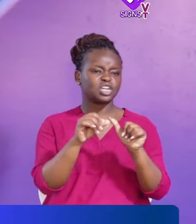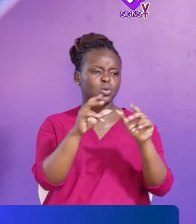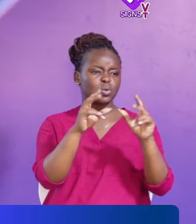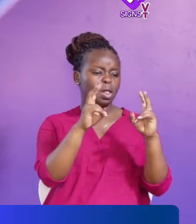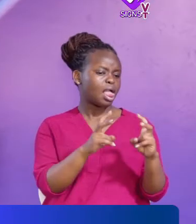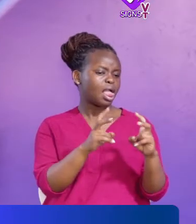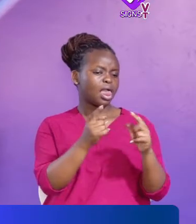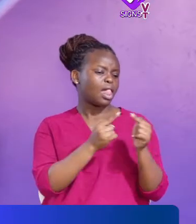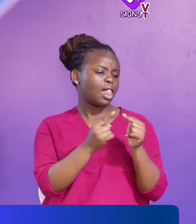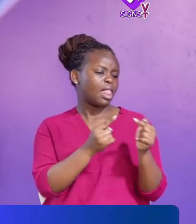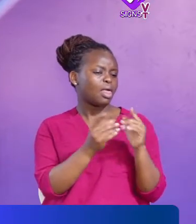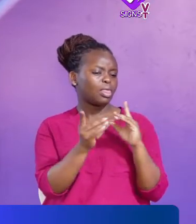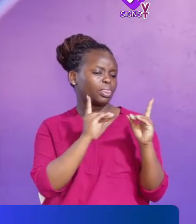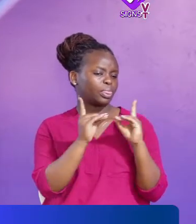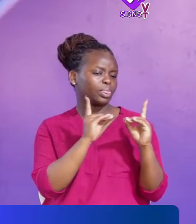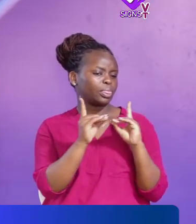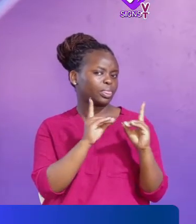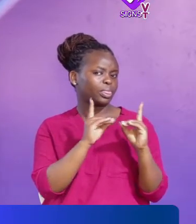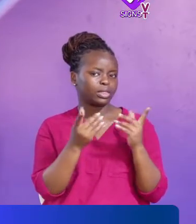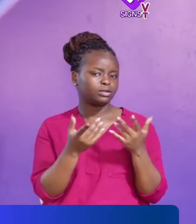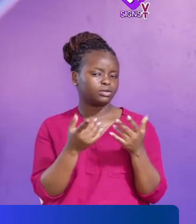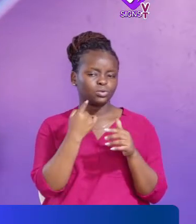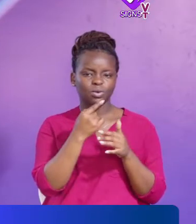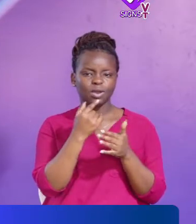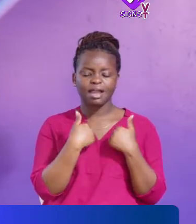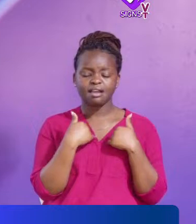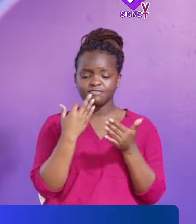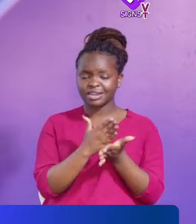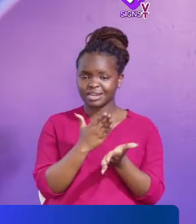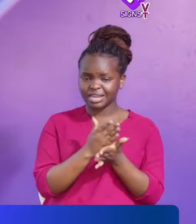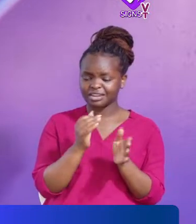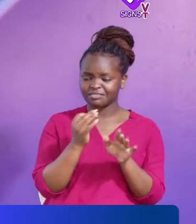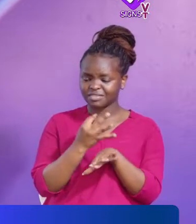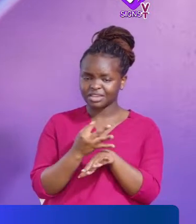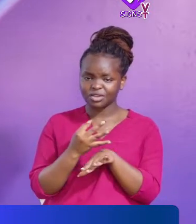title deed. So I'm trying to say is that this system has been